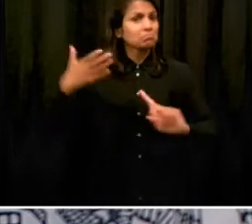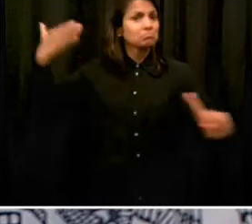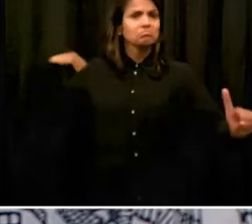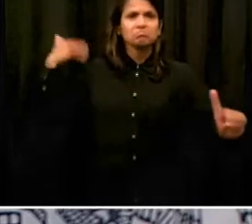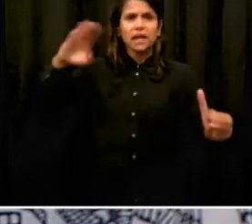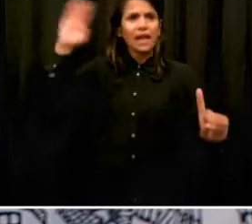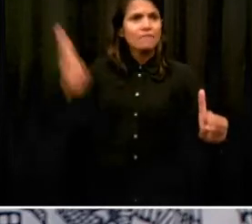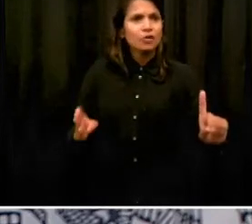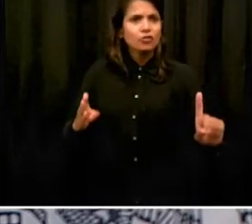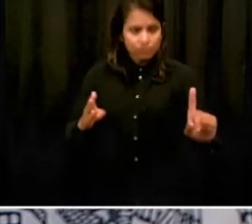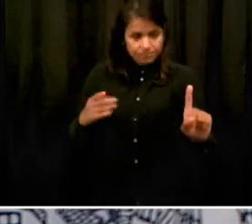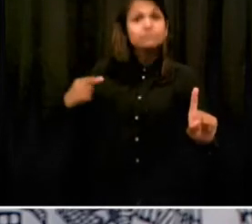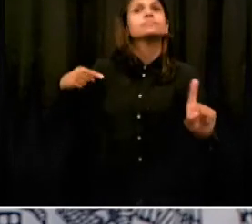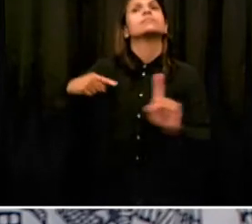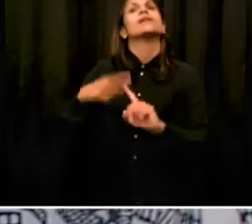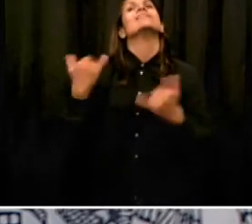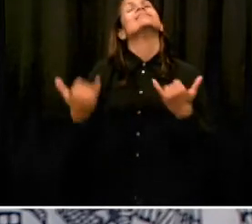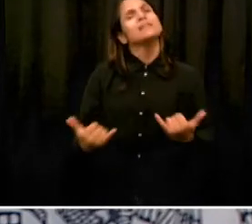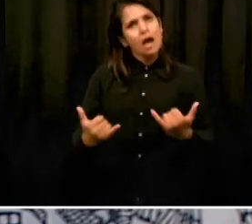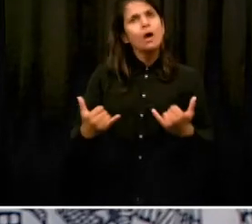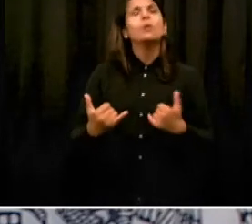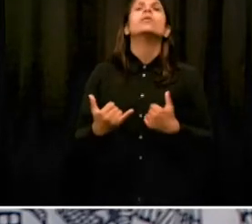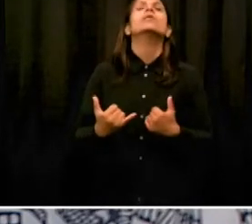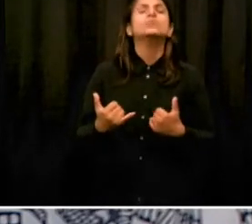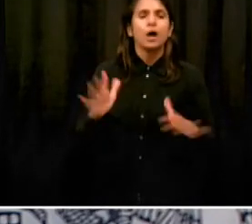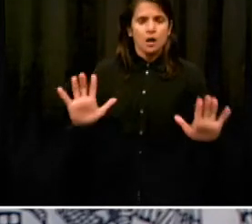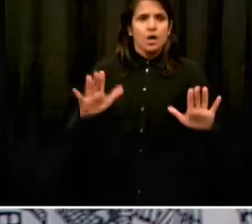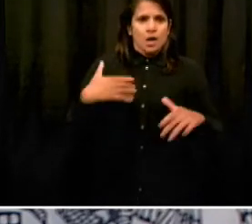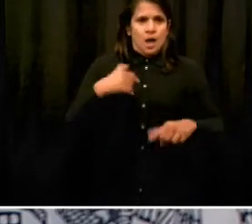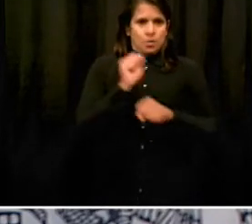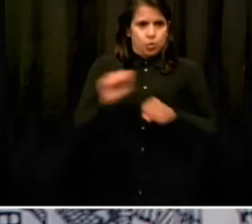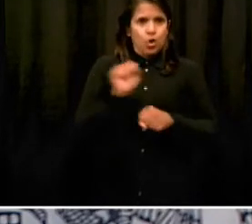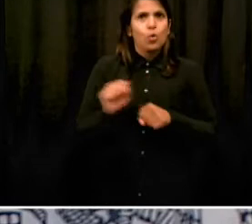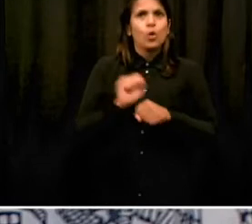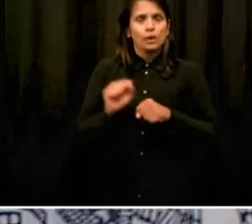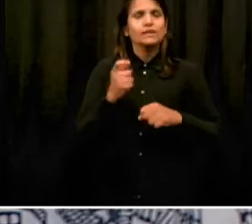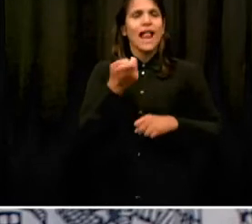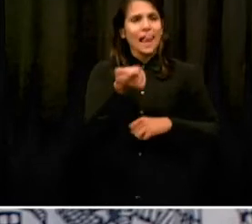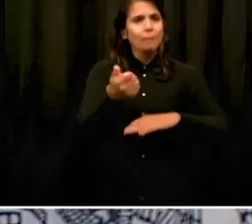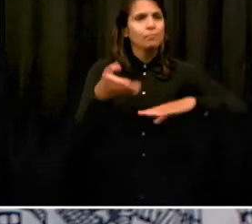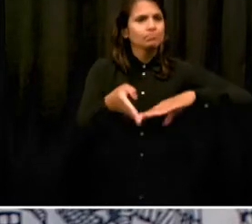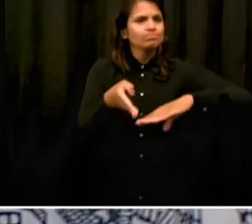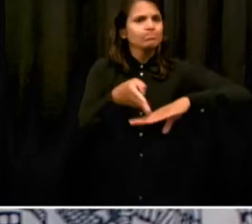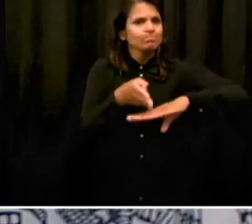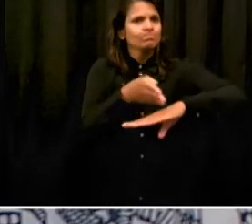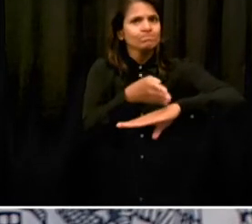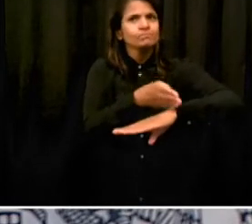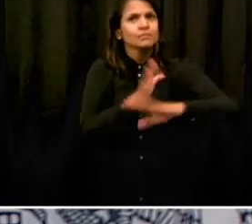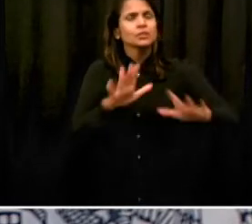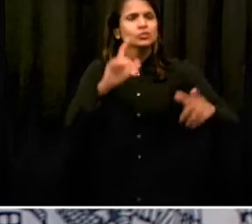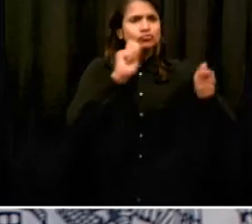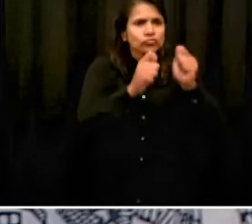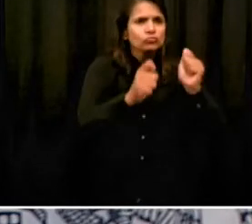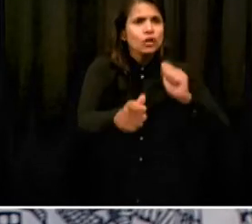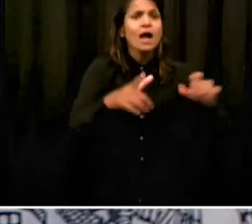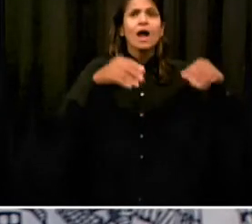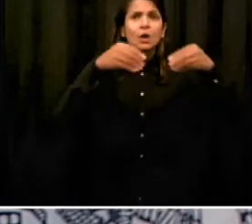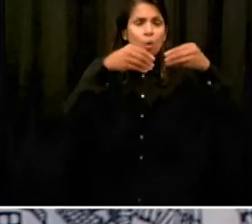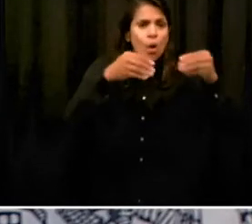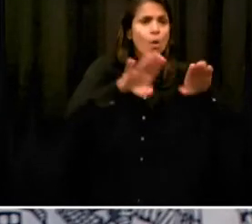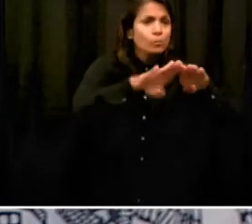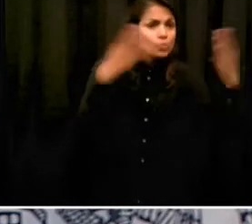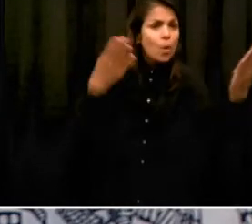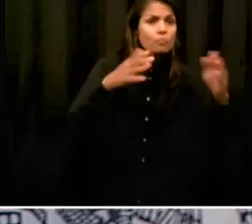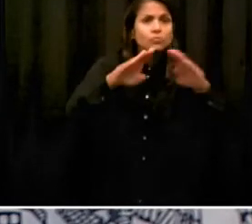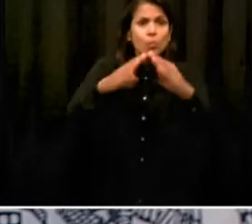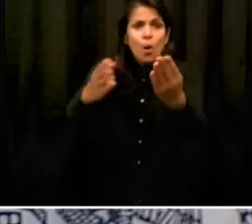starting to come back. We want to see a lot more. Obviously, schools coming back, work starting to come back. I think that's what's going to